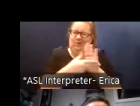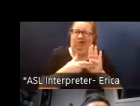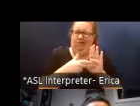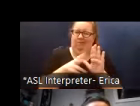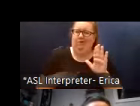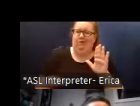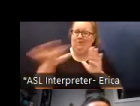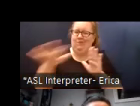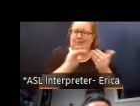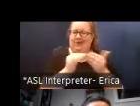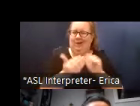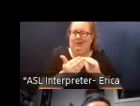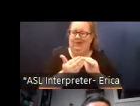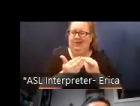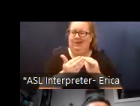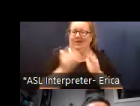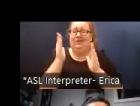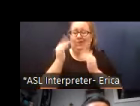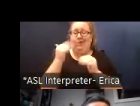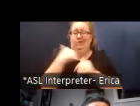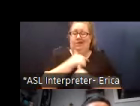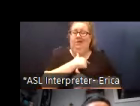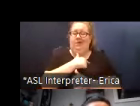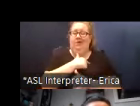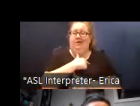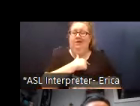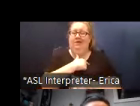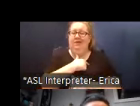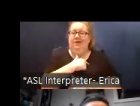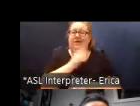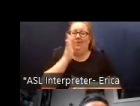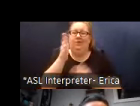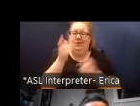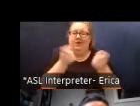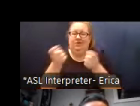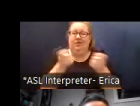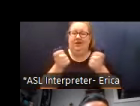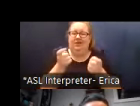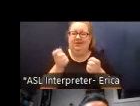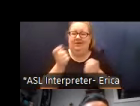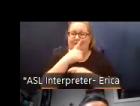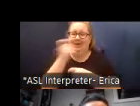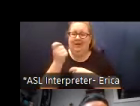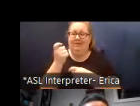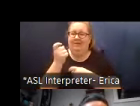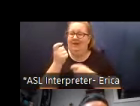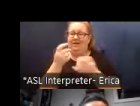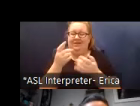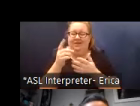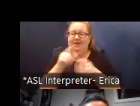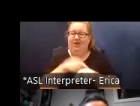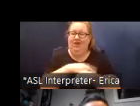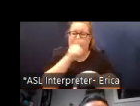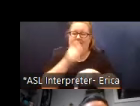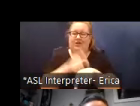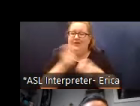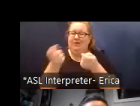that hopefully will be addressed, and because of the long-term control plan, as much as anything, we